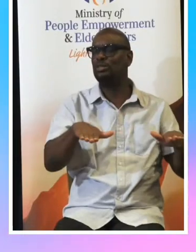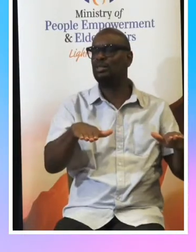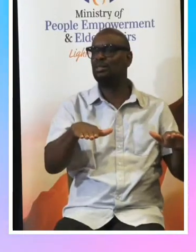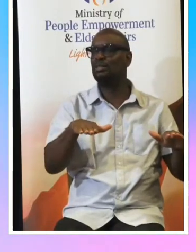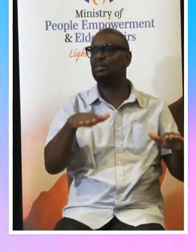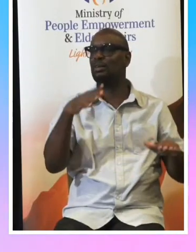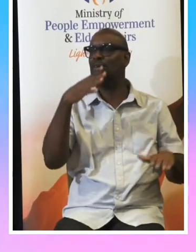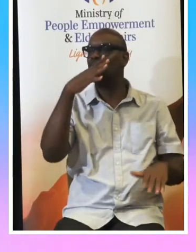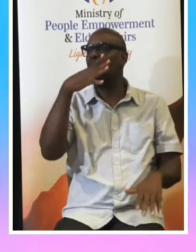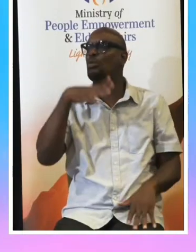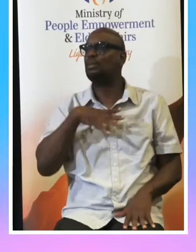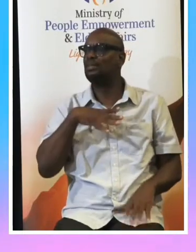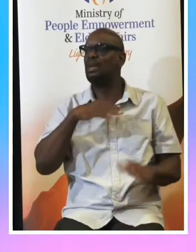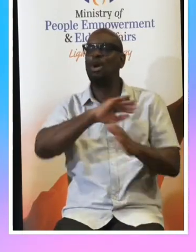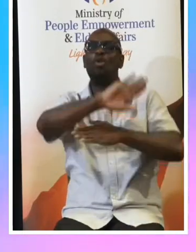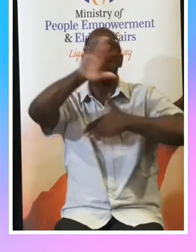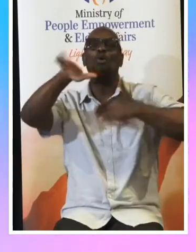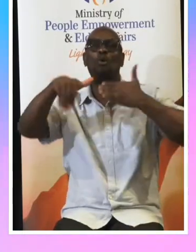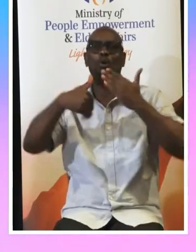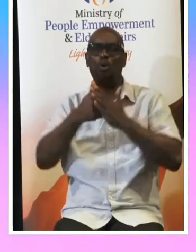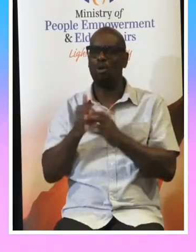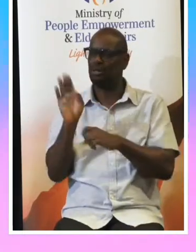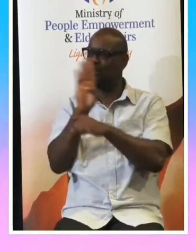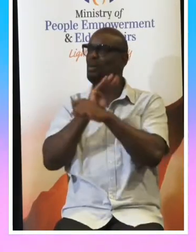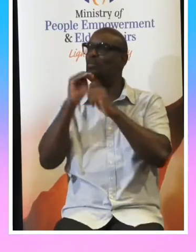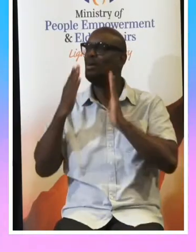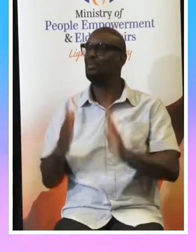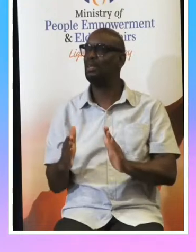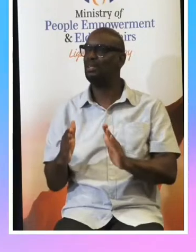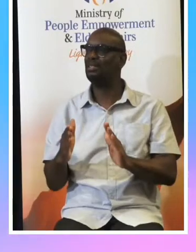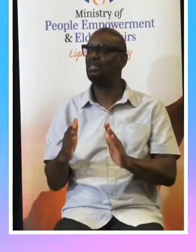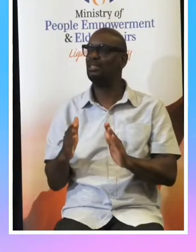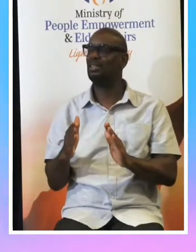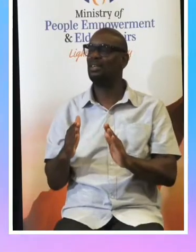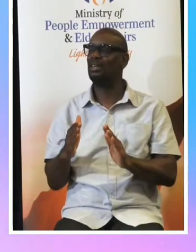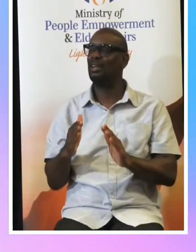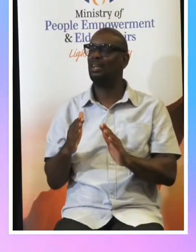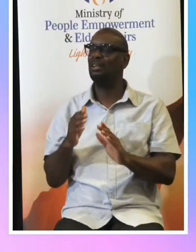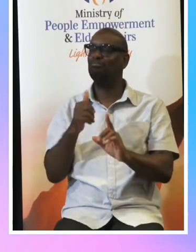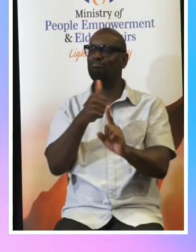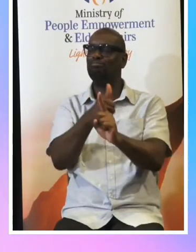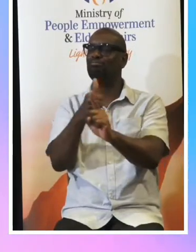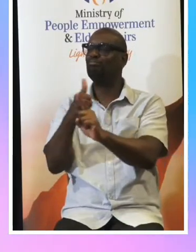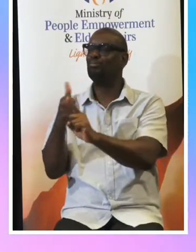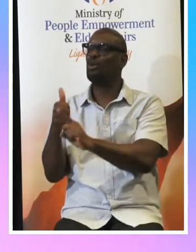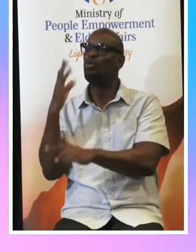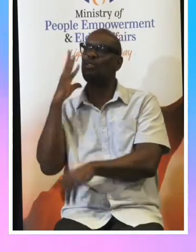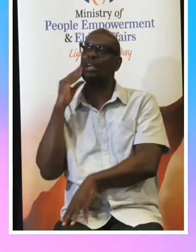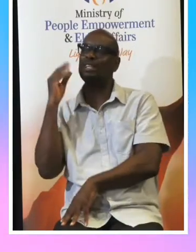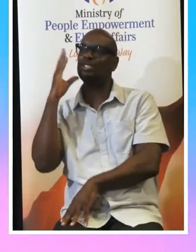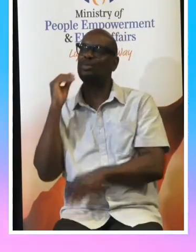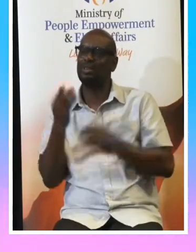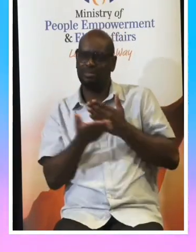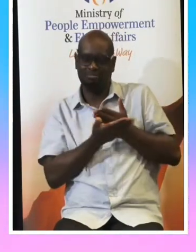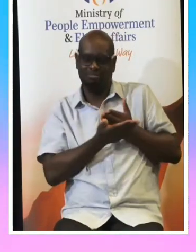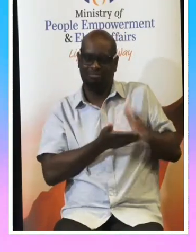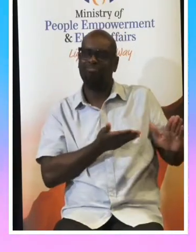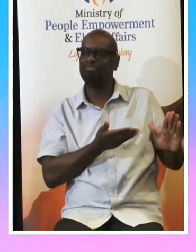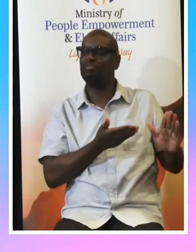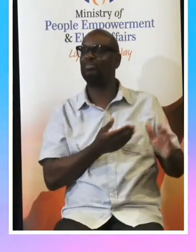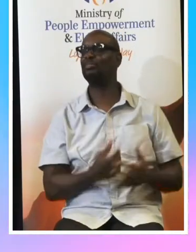and all Barbadians who, by the nature of who they are, suffer exclusion and marginalization.